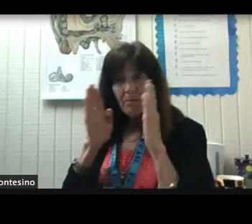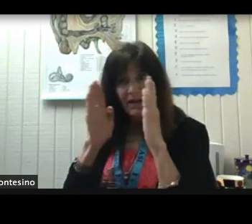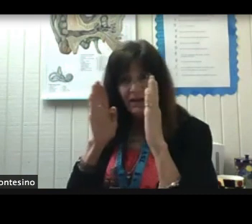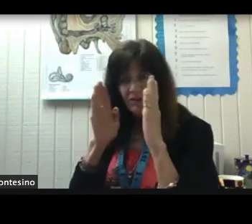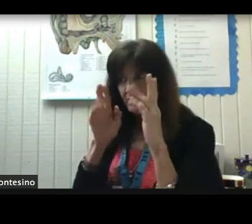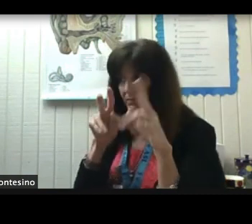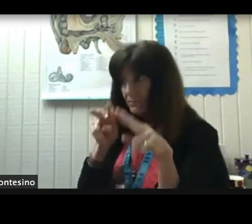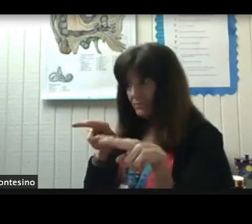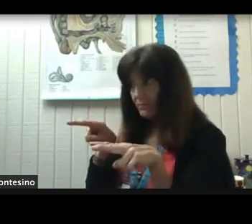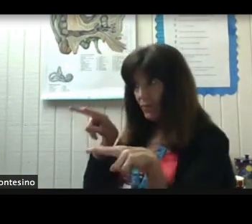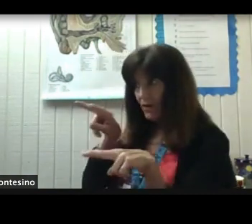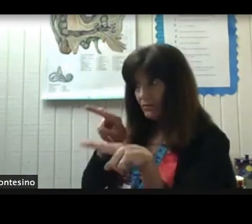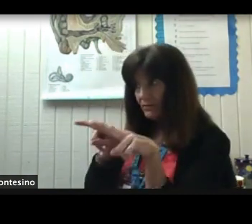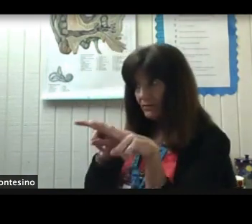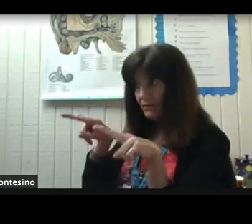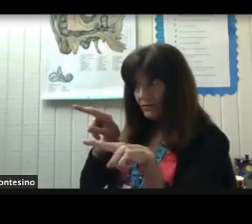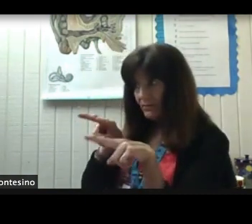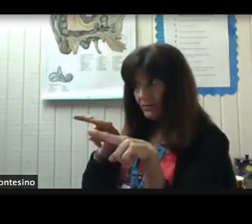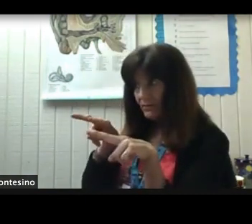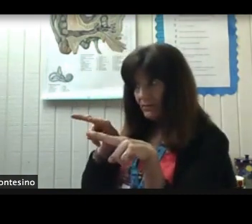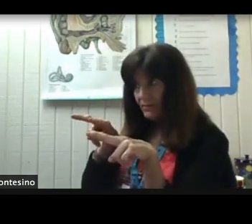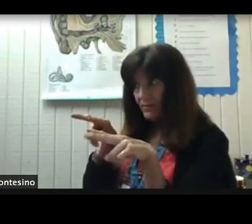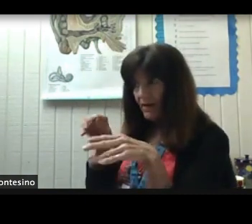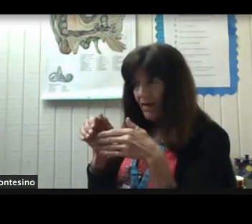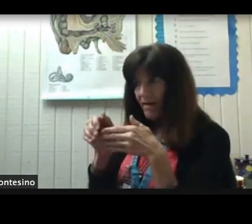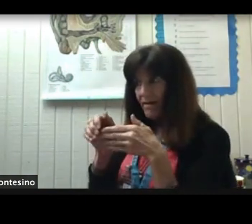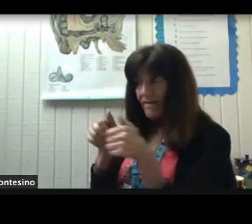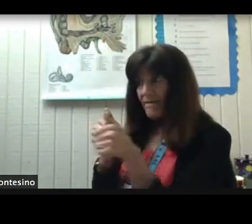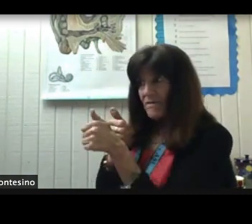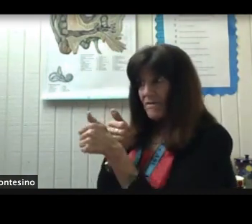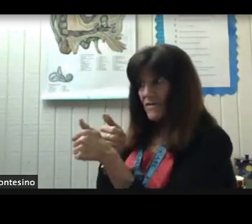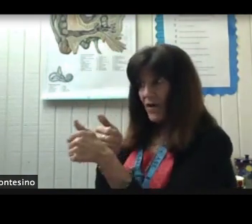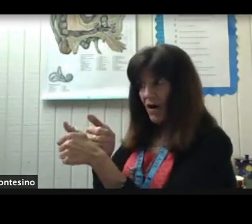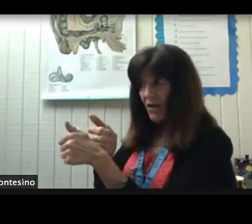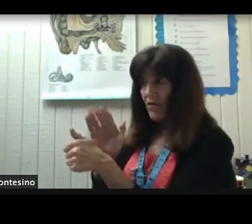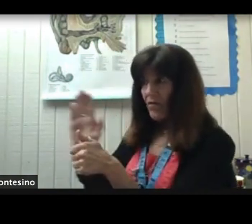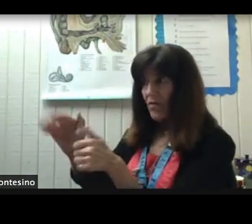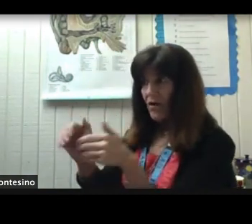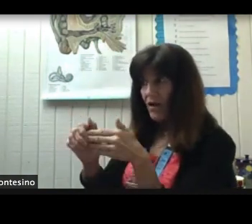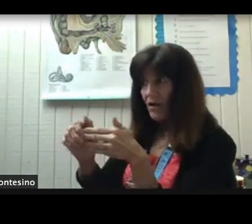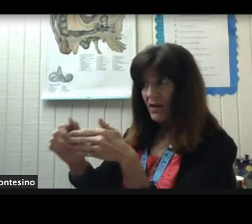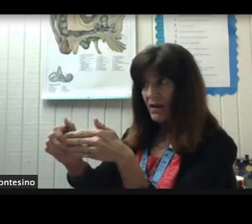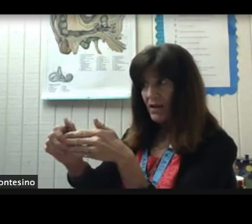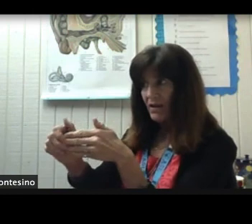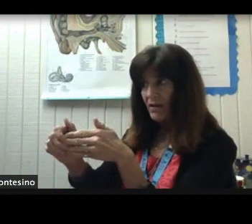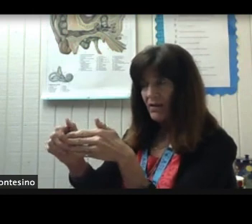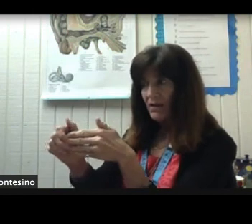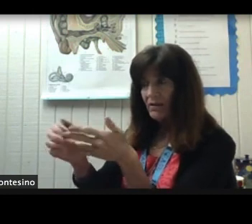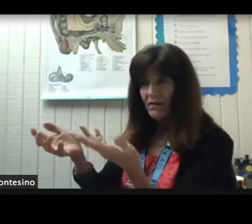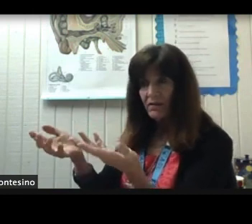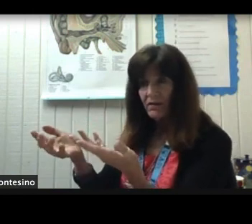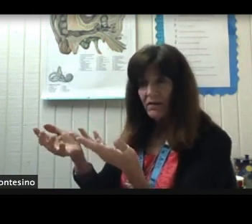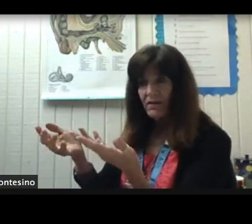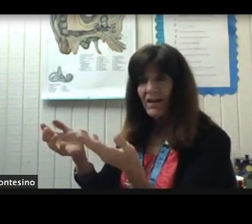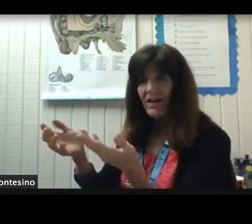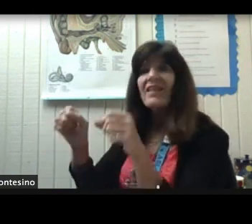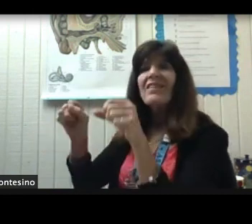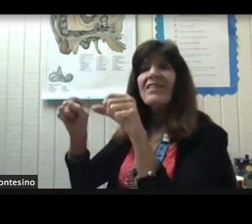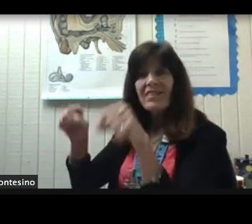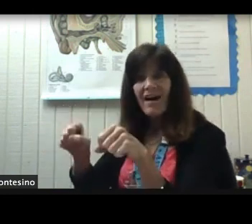really pay attention and watch children and follow their guidance